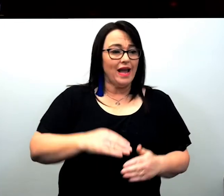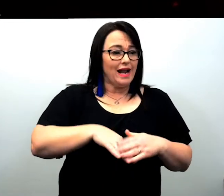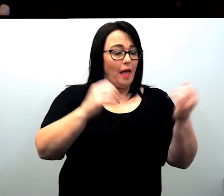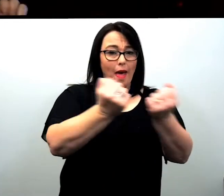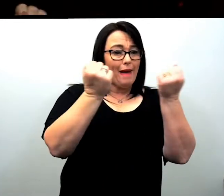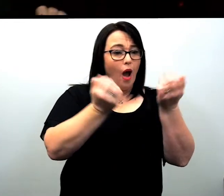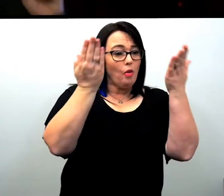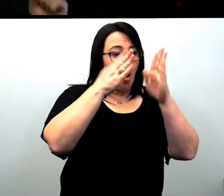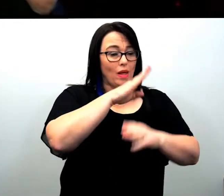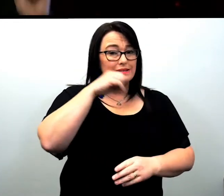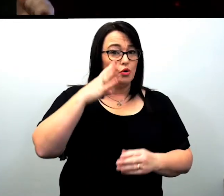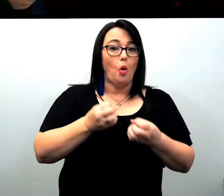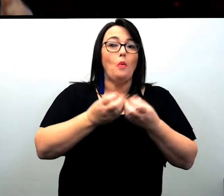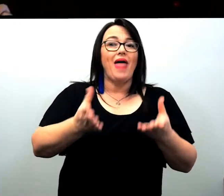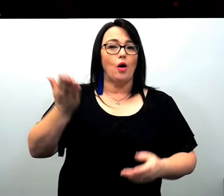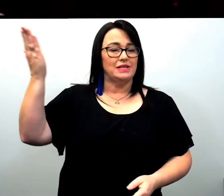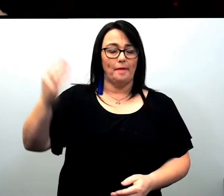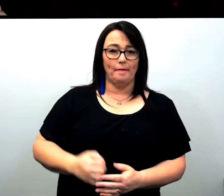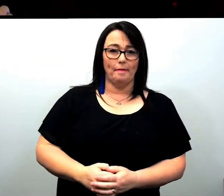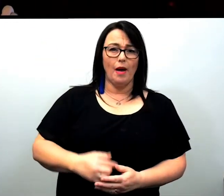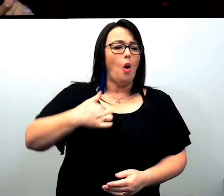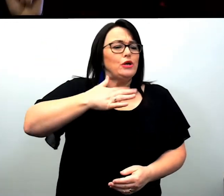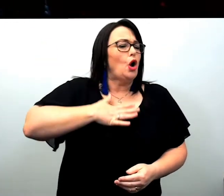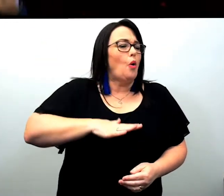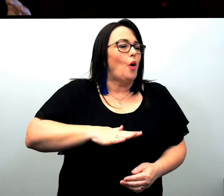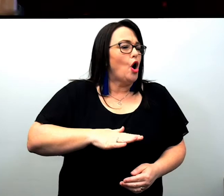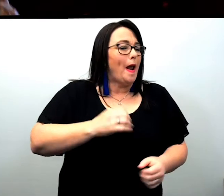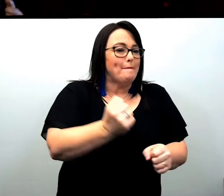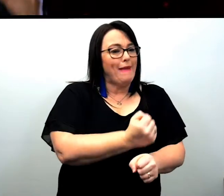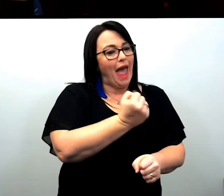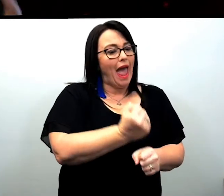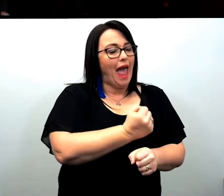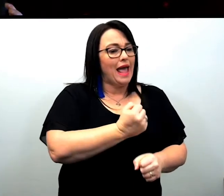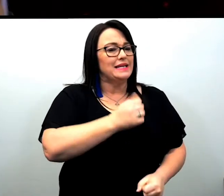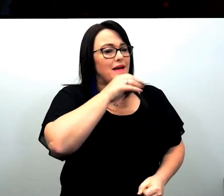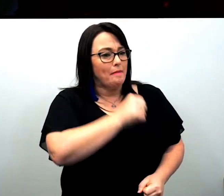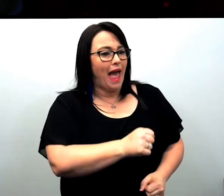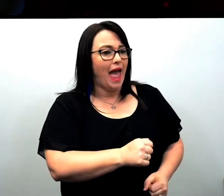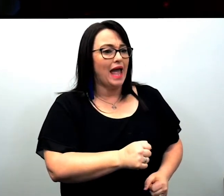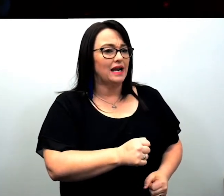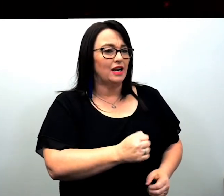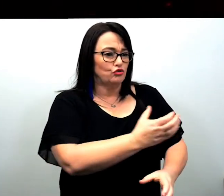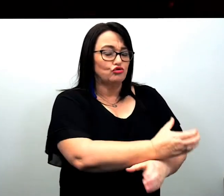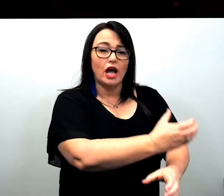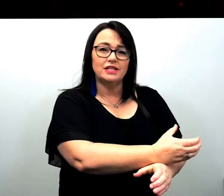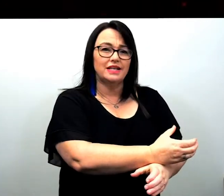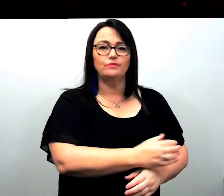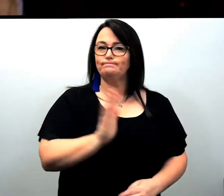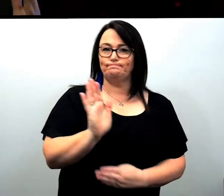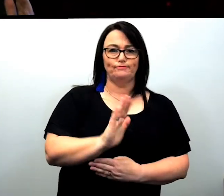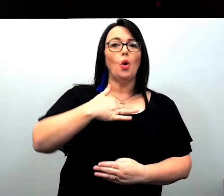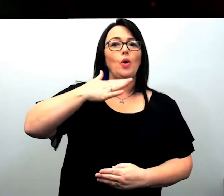in a practical, man-made Christianity. But God wants a supernatural, empowered Christianity, a